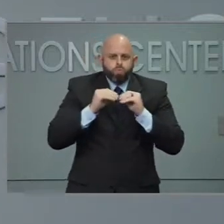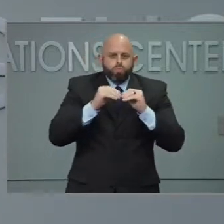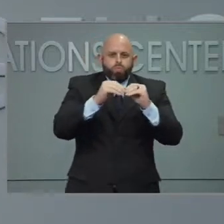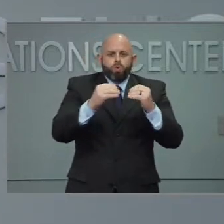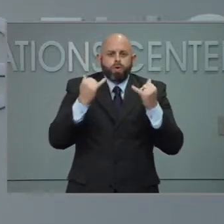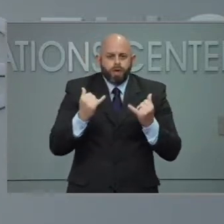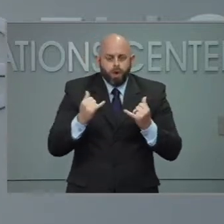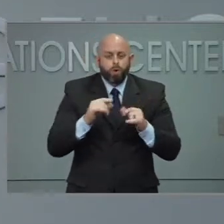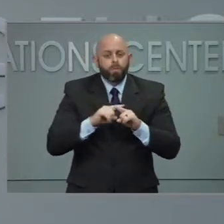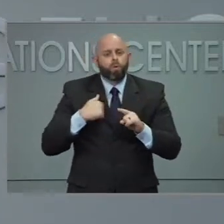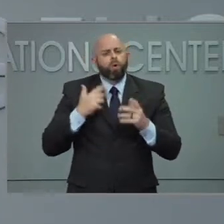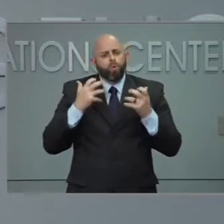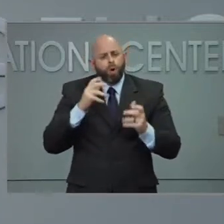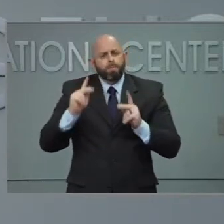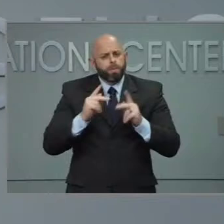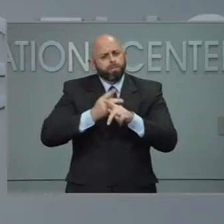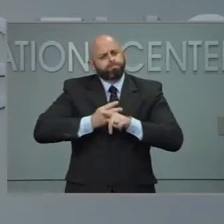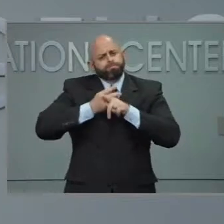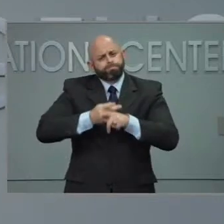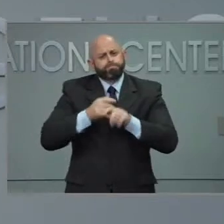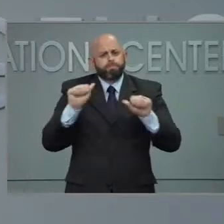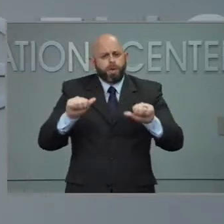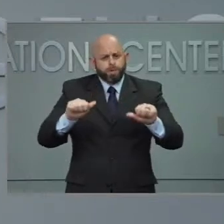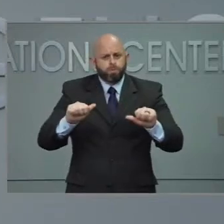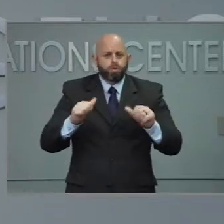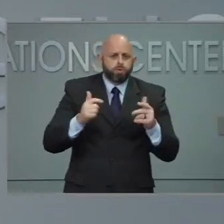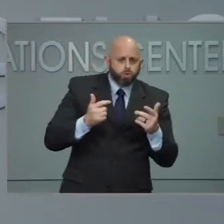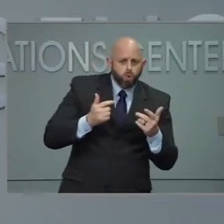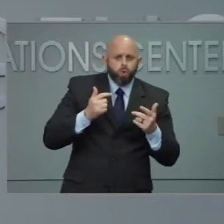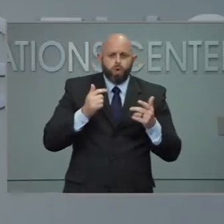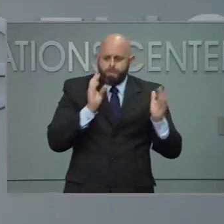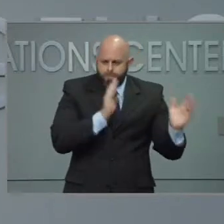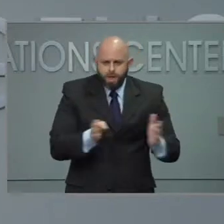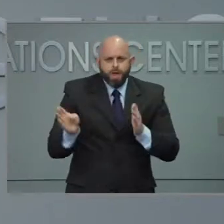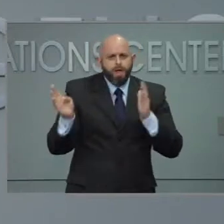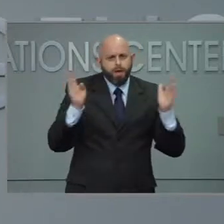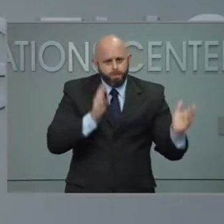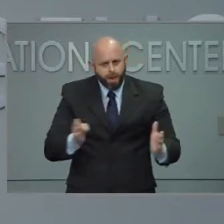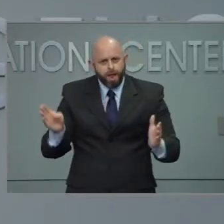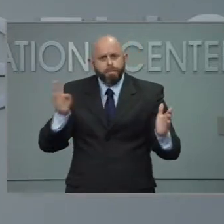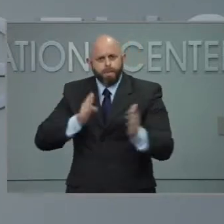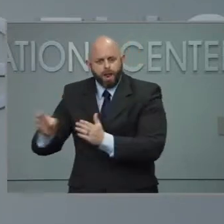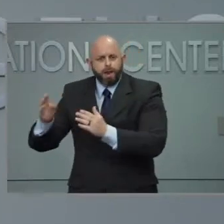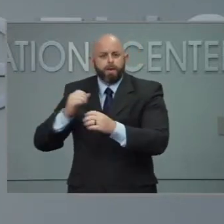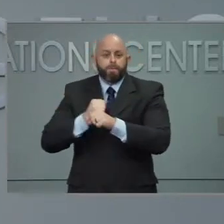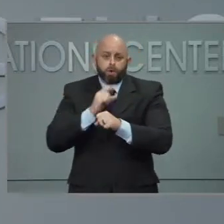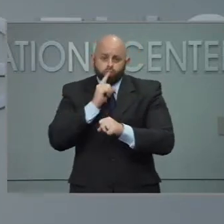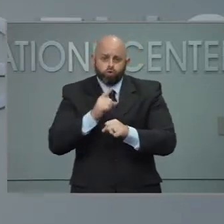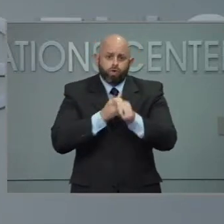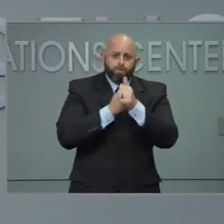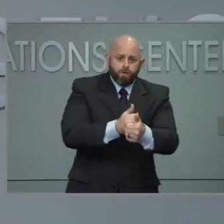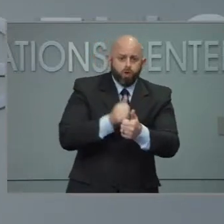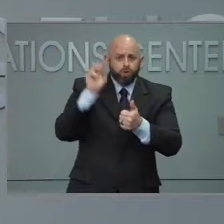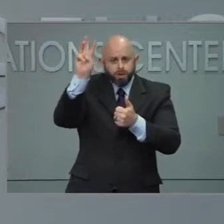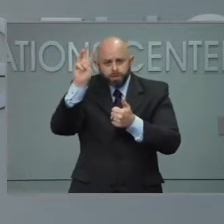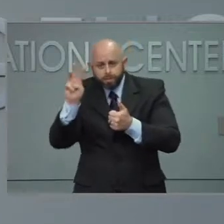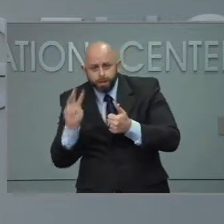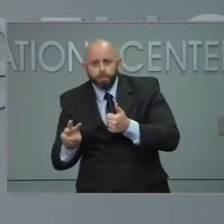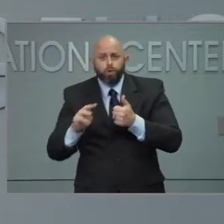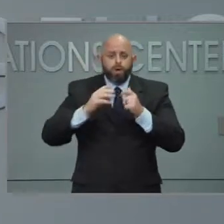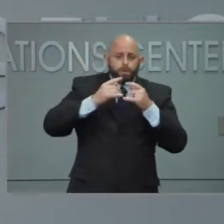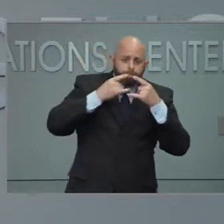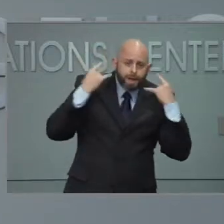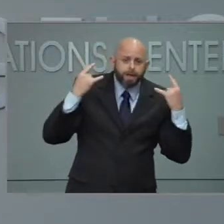we just want folks to be as thoughtful as possible as they do it. Make sure that you're continuing to follow our guidance. Mask, social distancing,